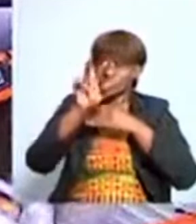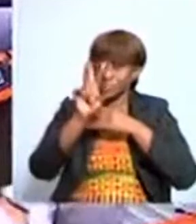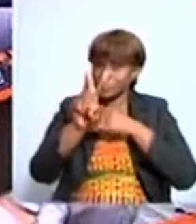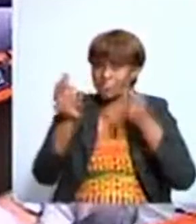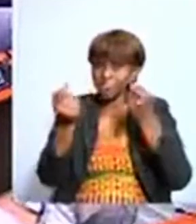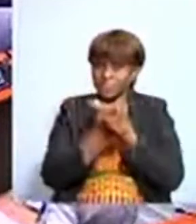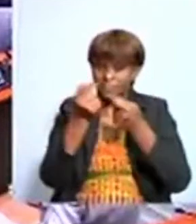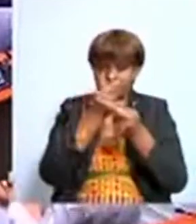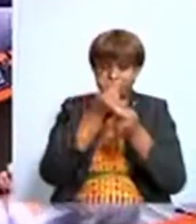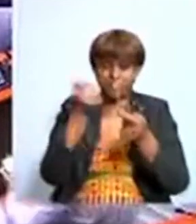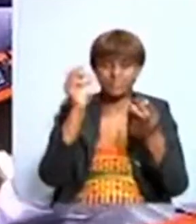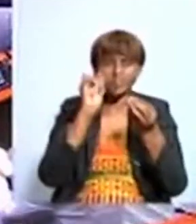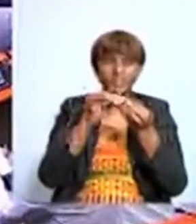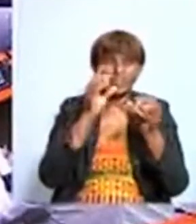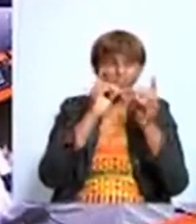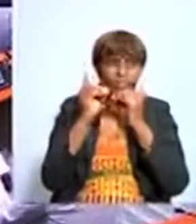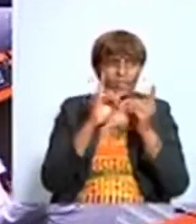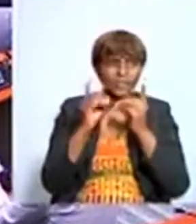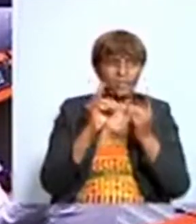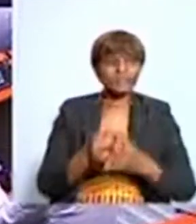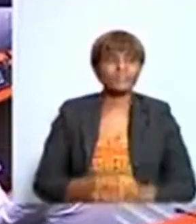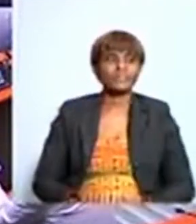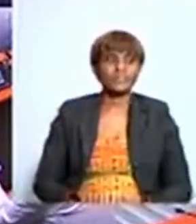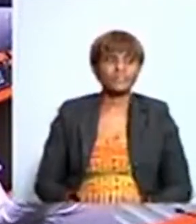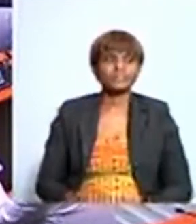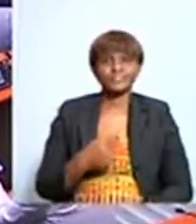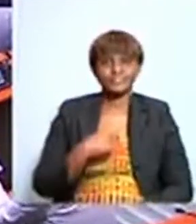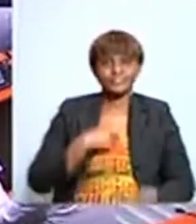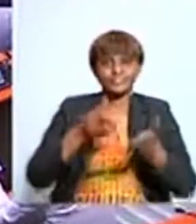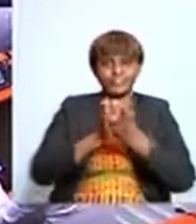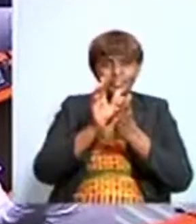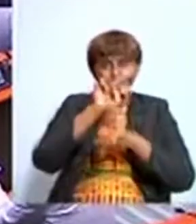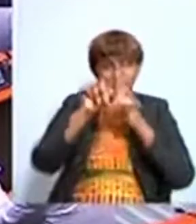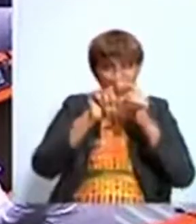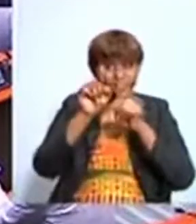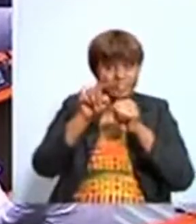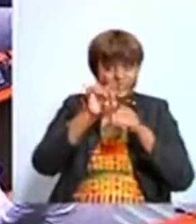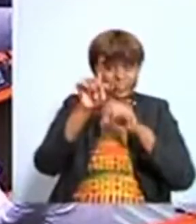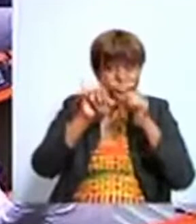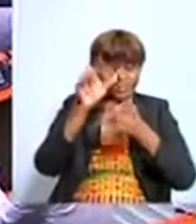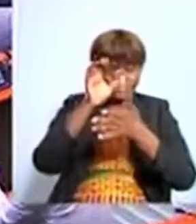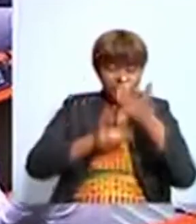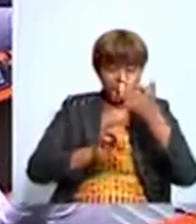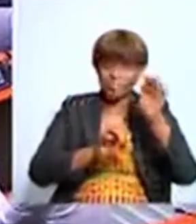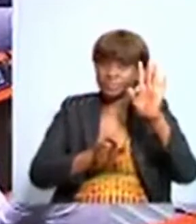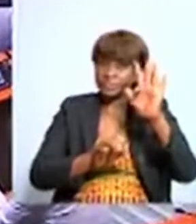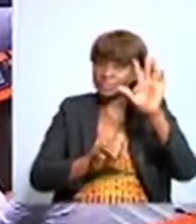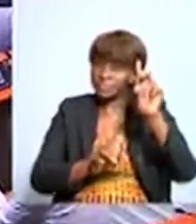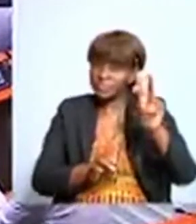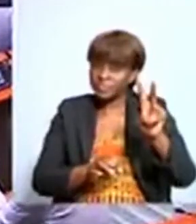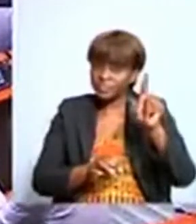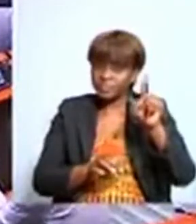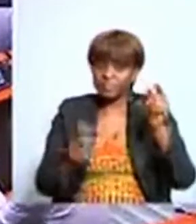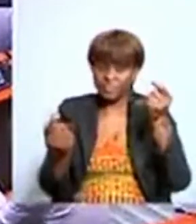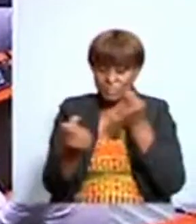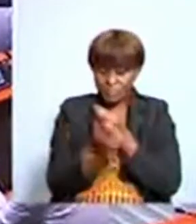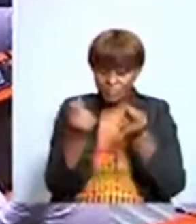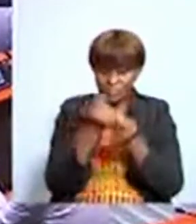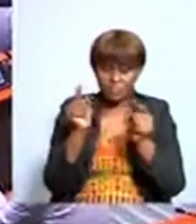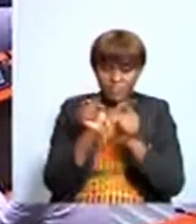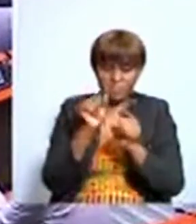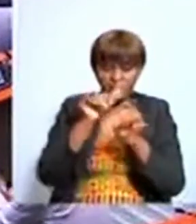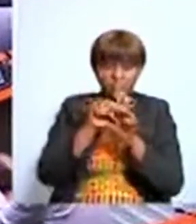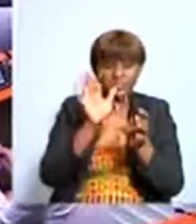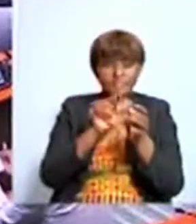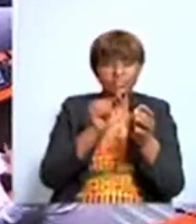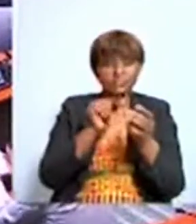amended. Any further debate? I put the question. The question is that clause 52 as amended stands